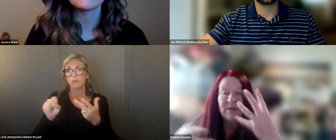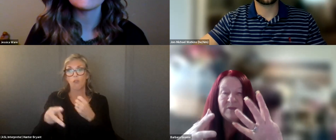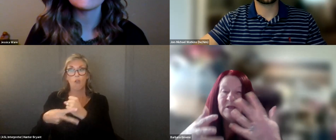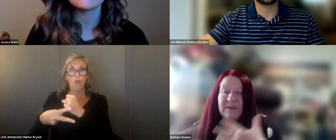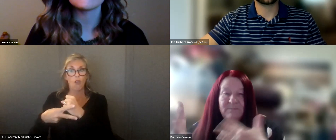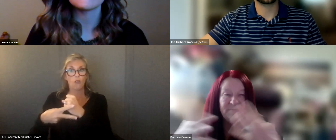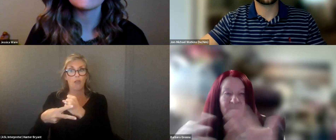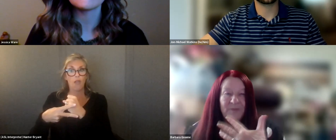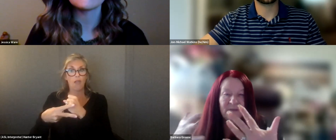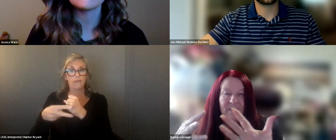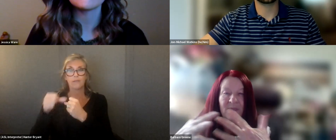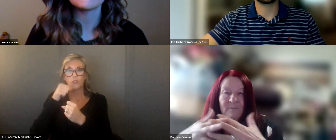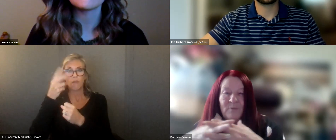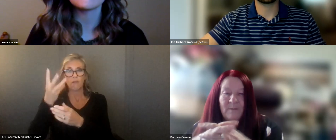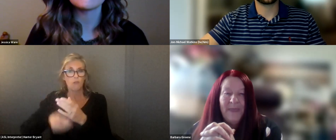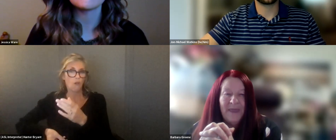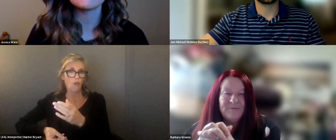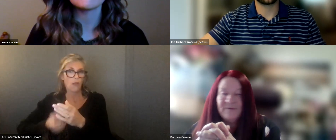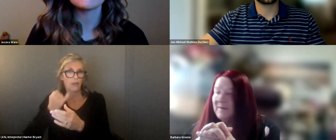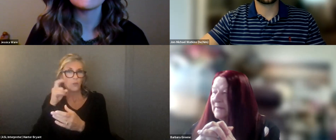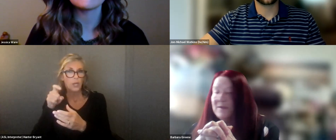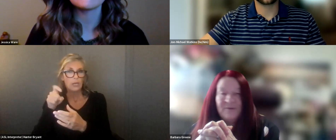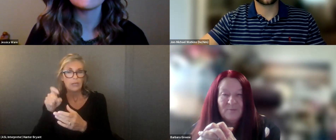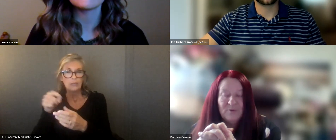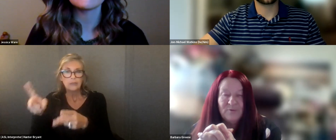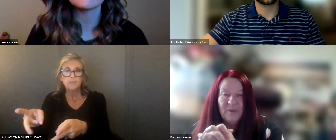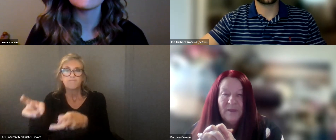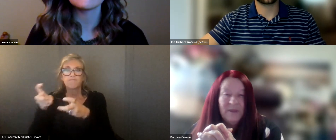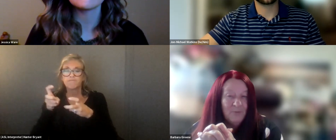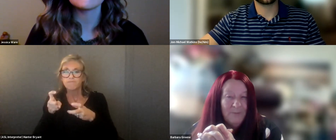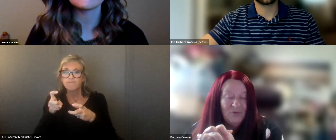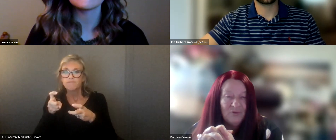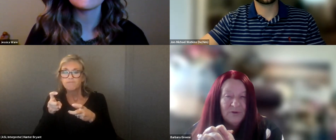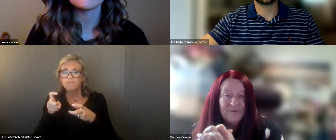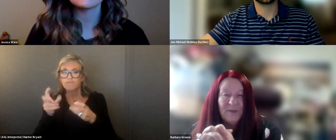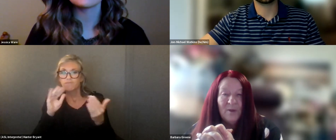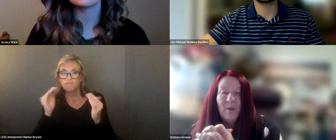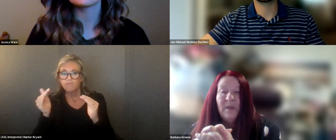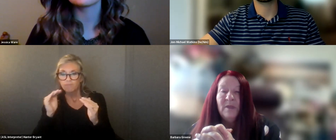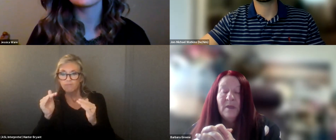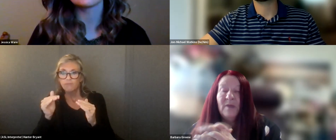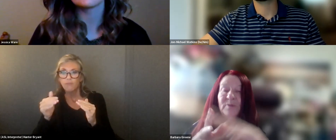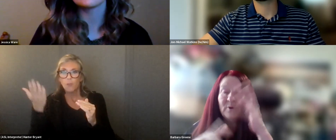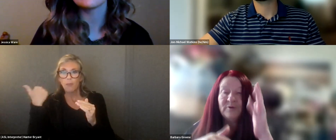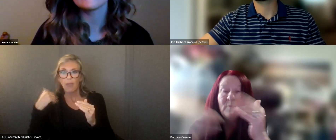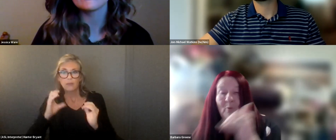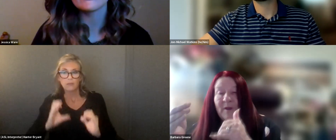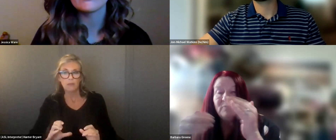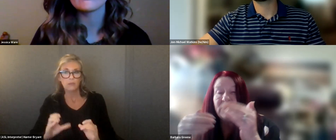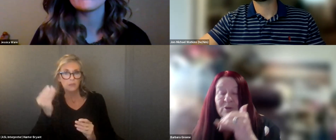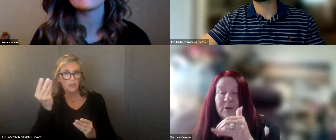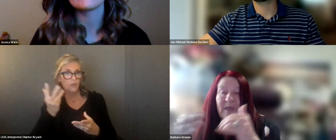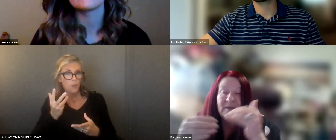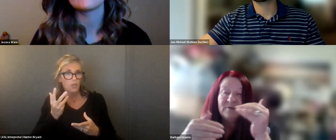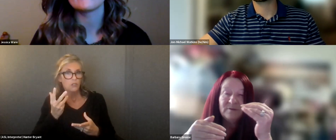should need to glean something from past customers' information. And so there are different ways